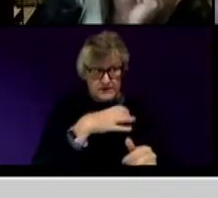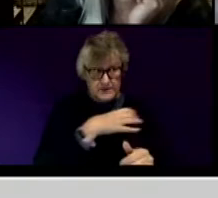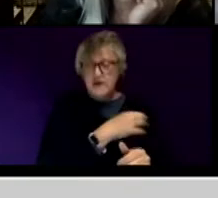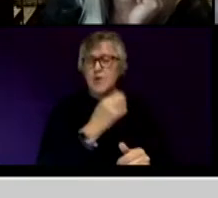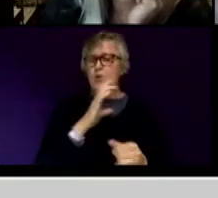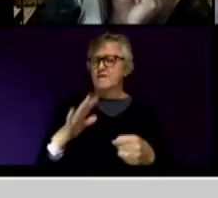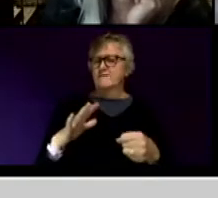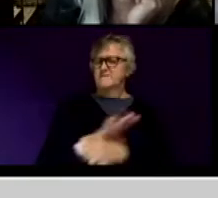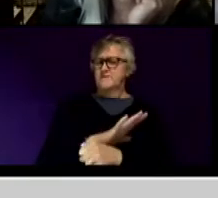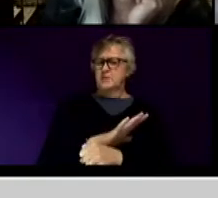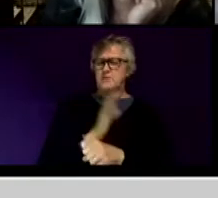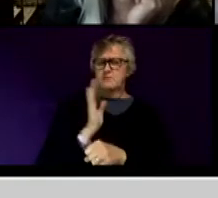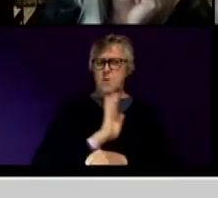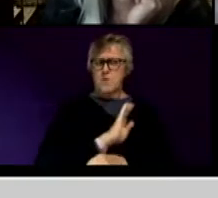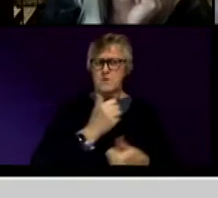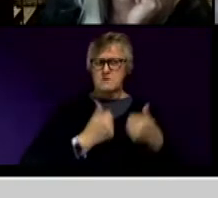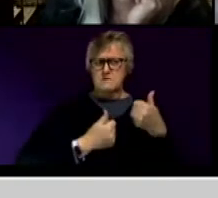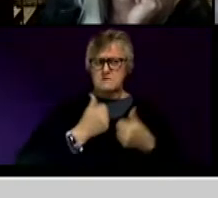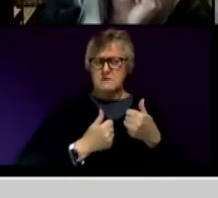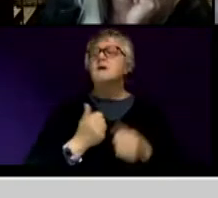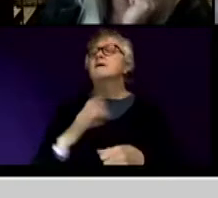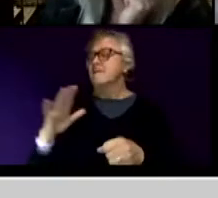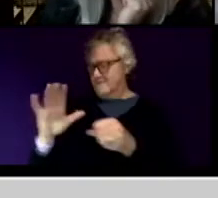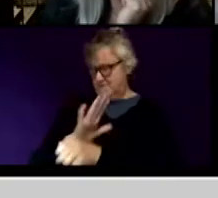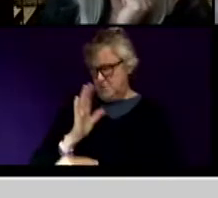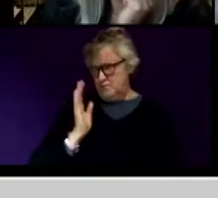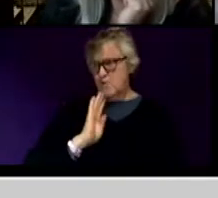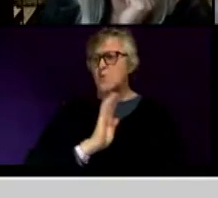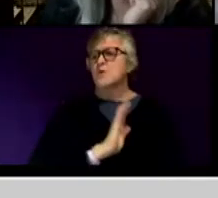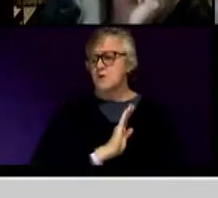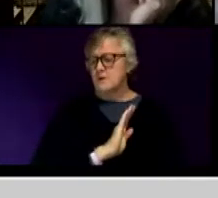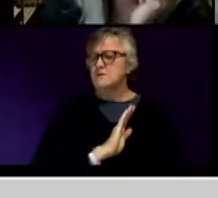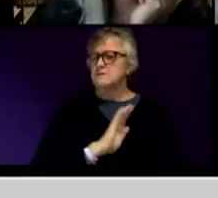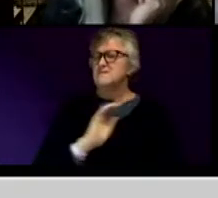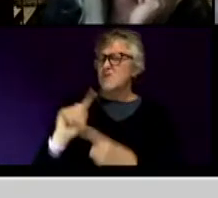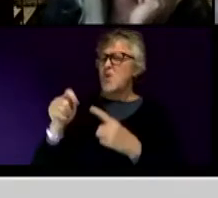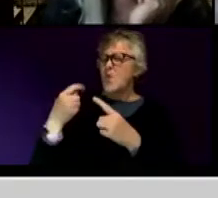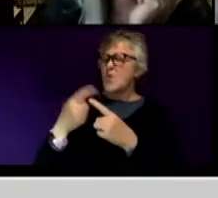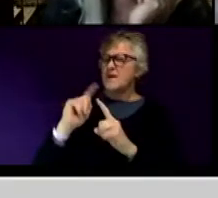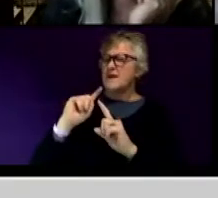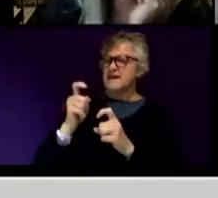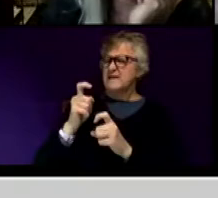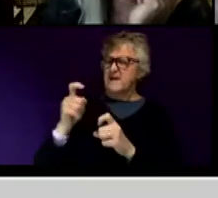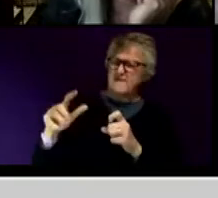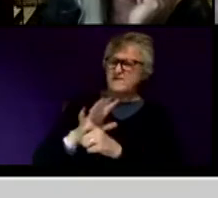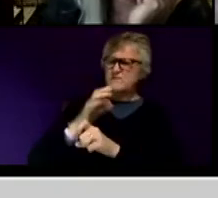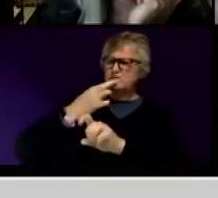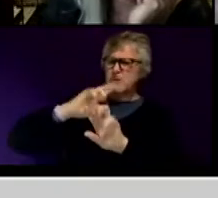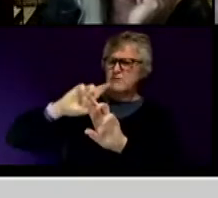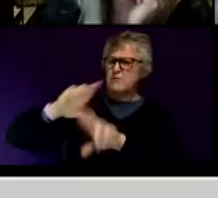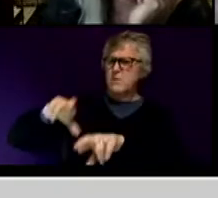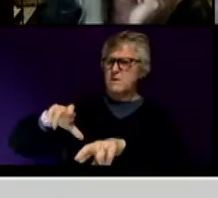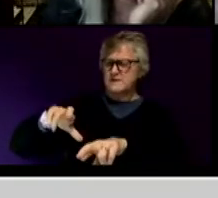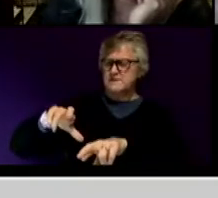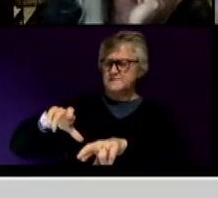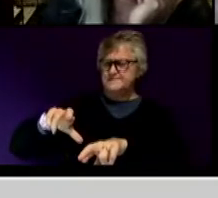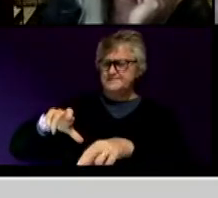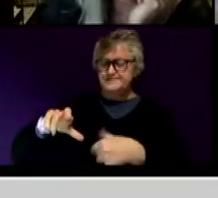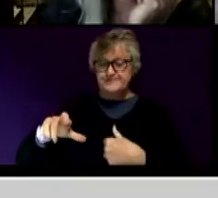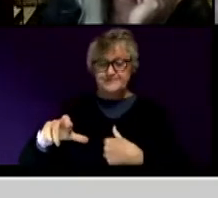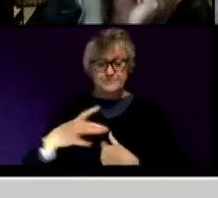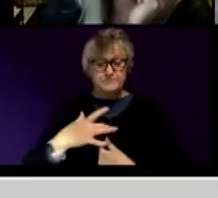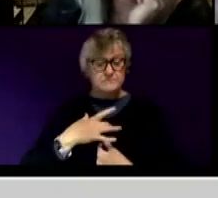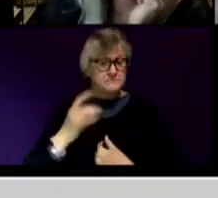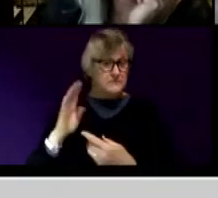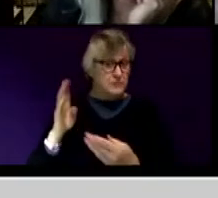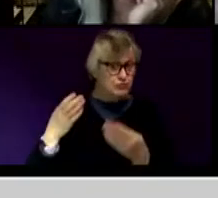The full board, just like, okay. Like they do a report, like give a report out. And I want to put on, I would like to